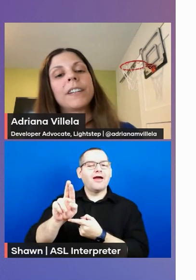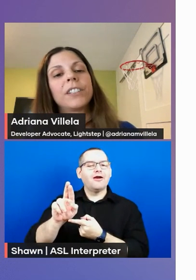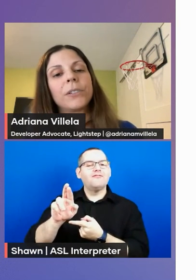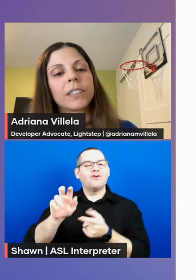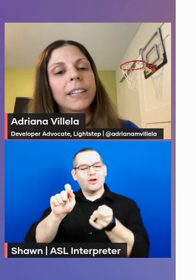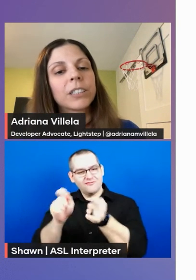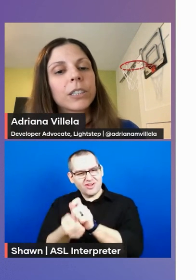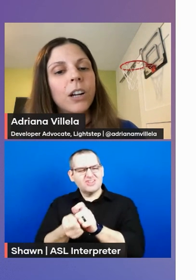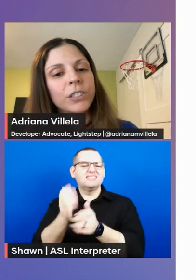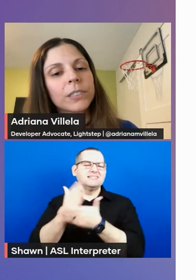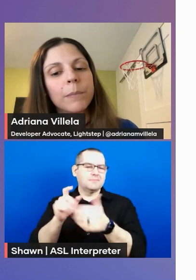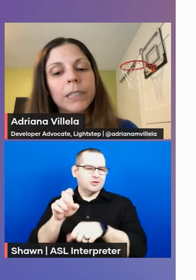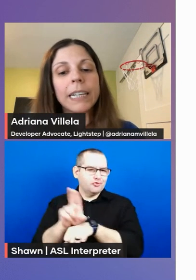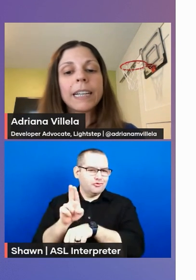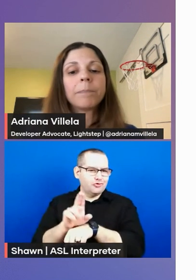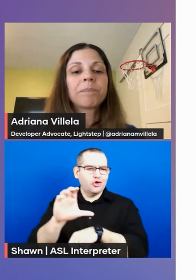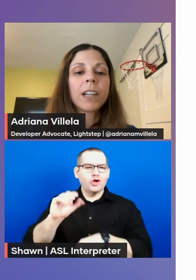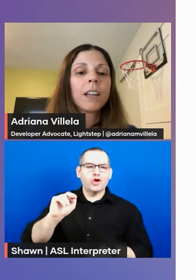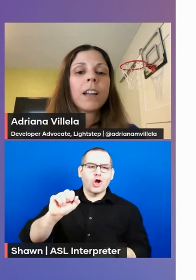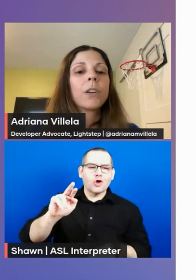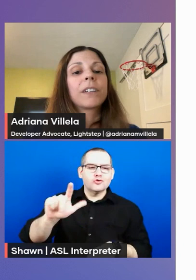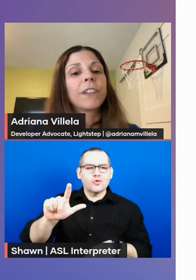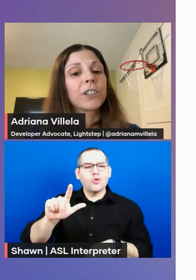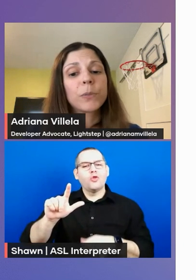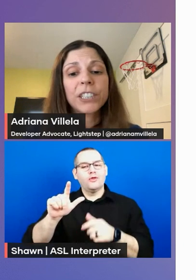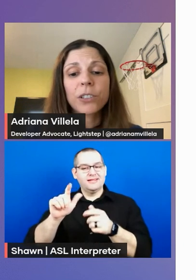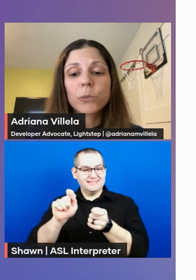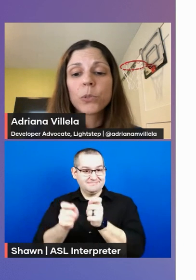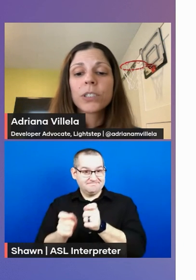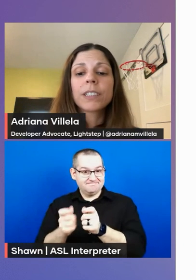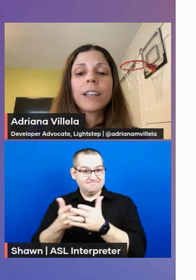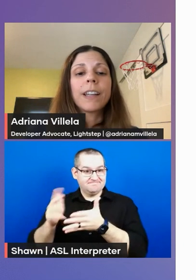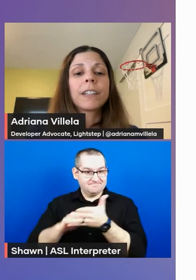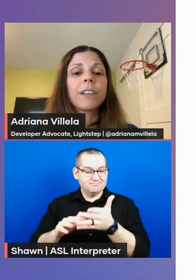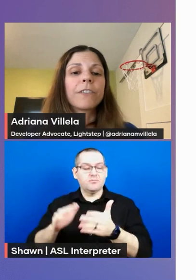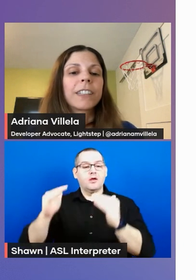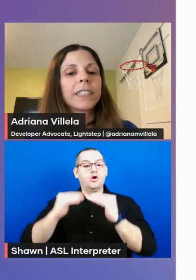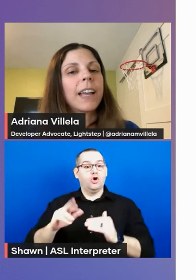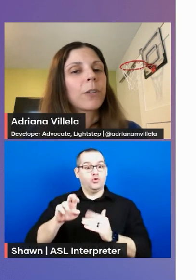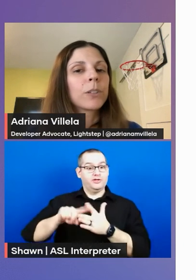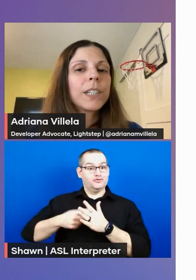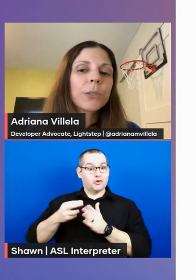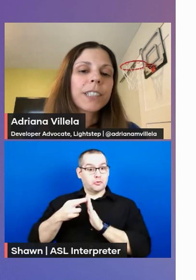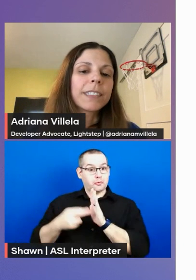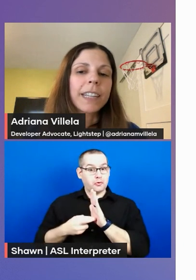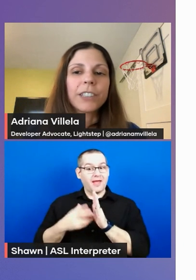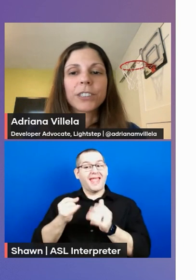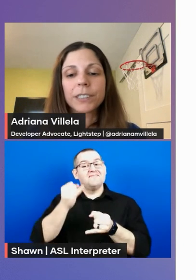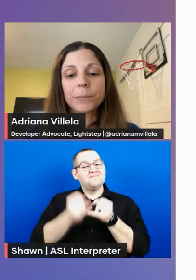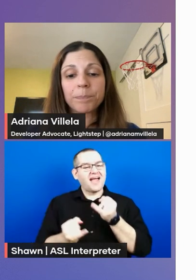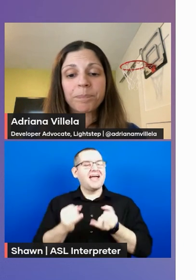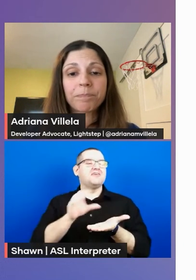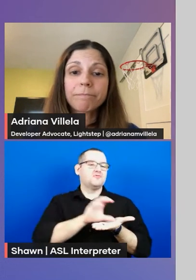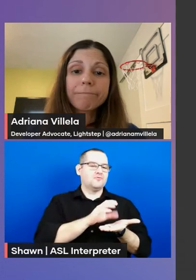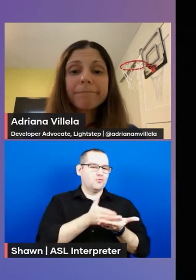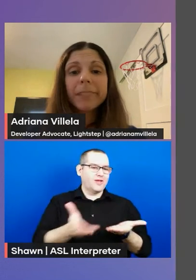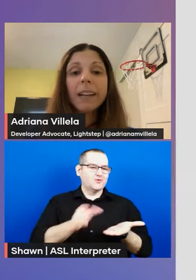we needed to utilize Consul templating, configured restart rules, and finally, our resource